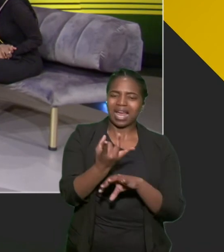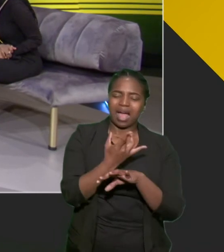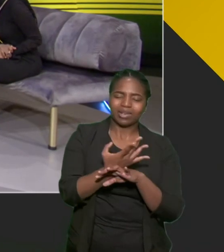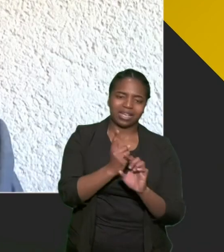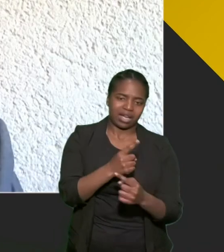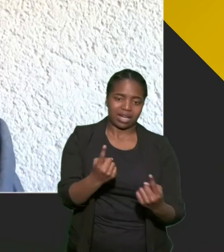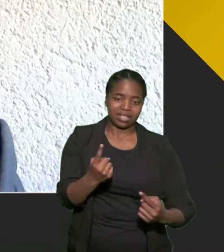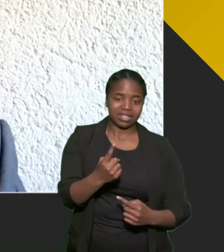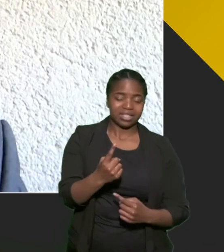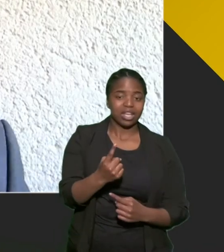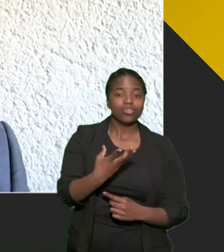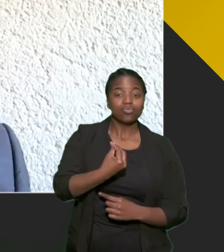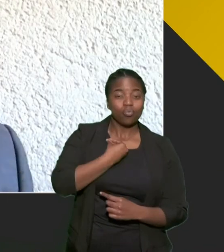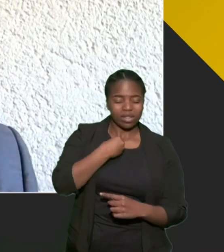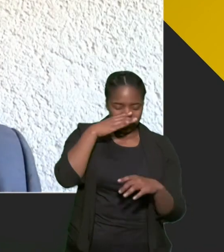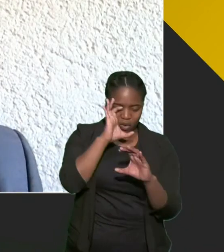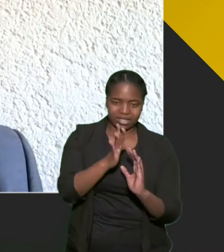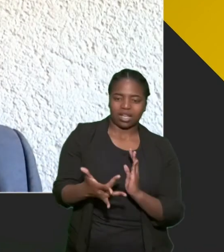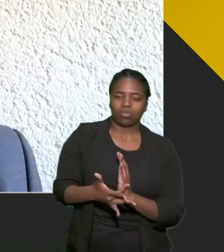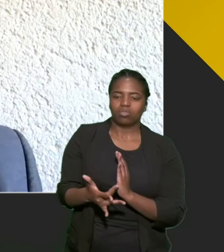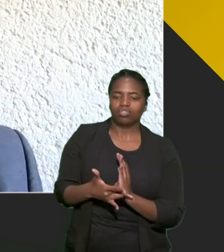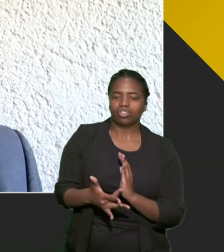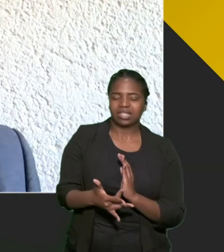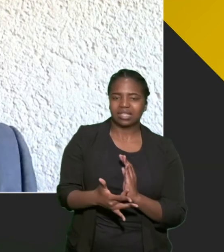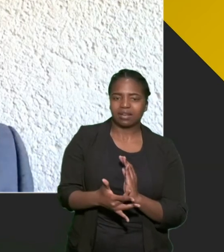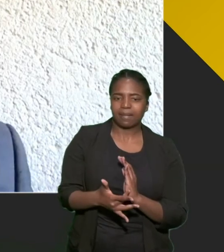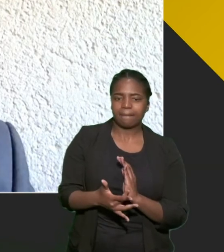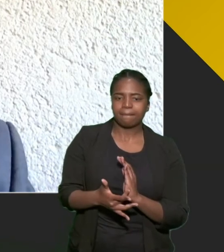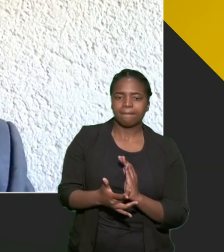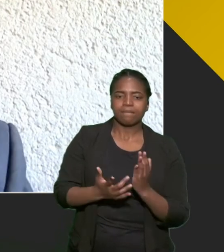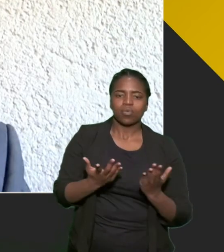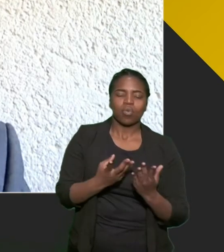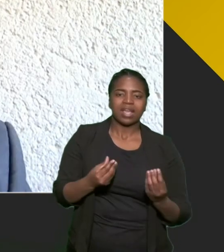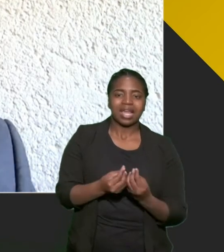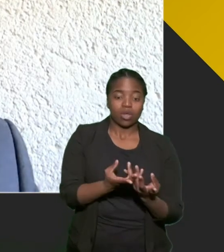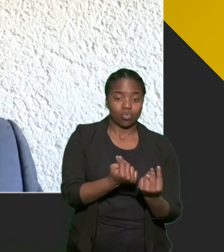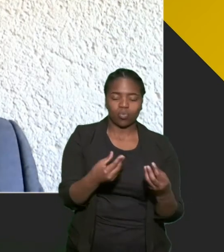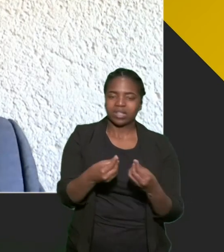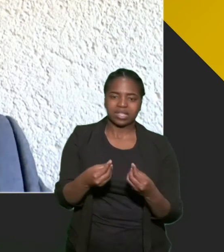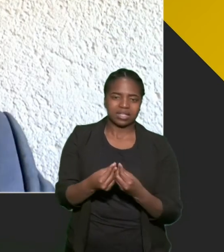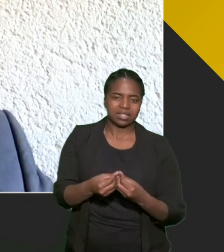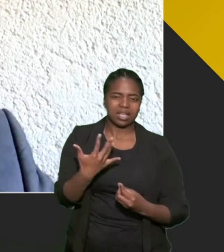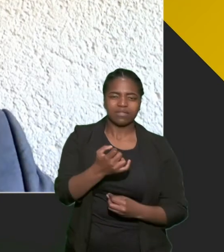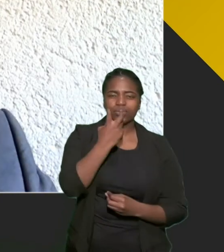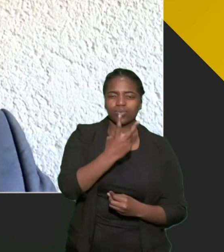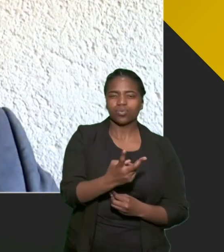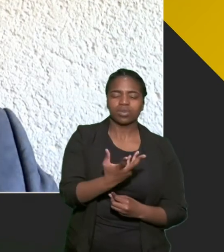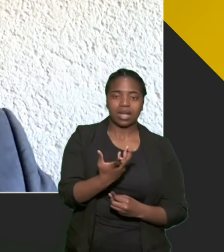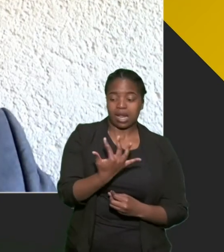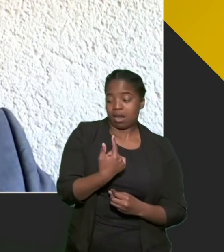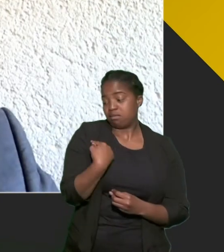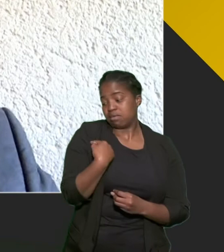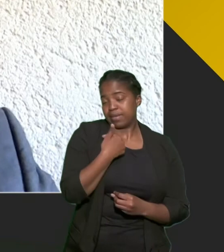kumele ibheke I technology nama spaces lawa amasha. If you look at the most